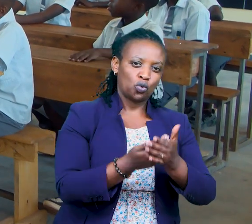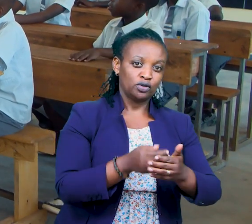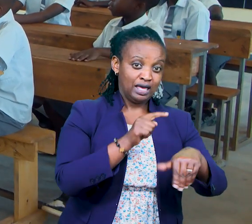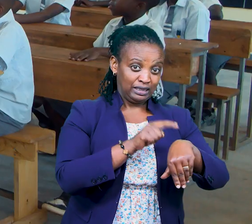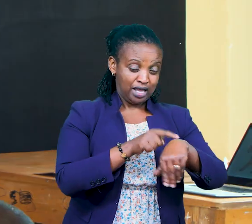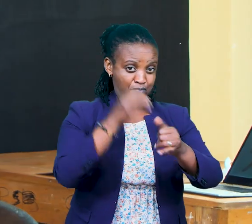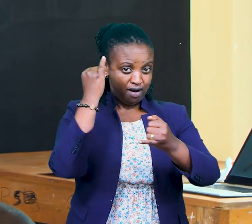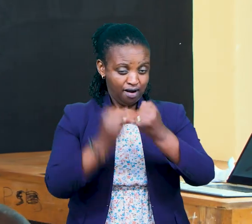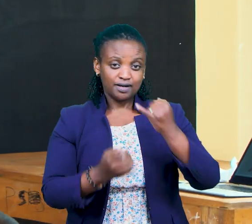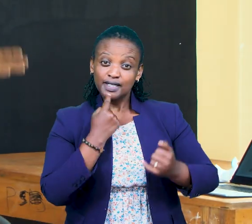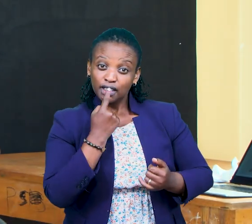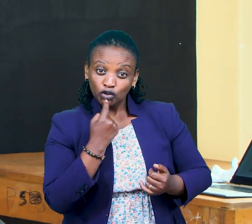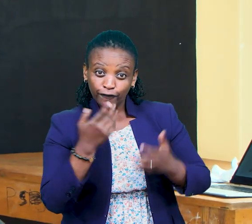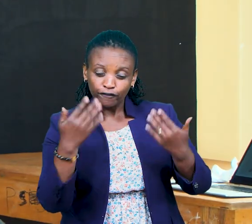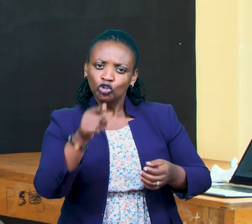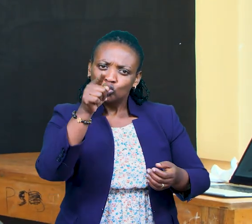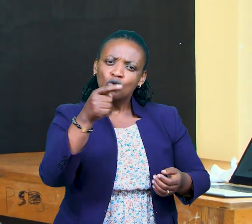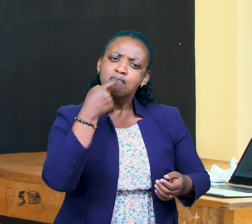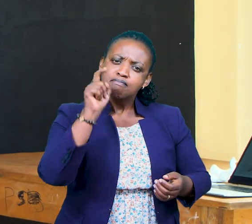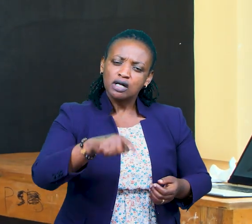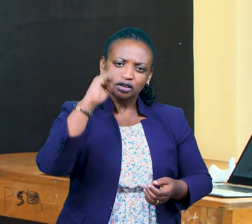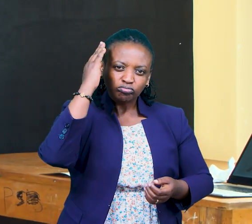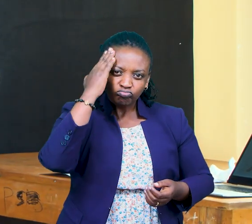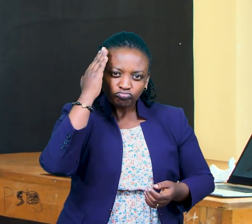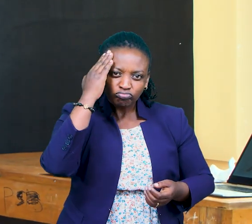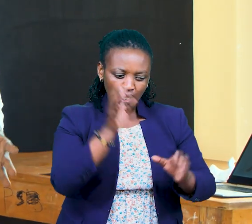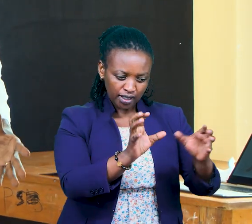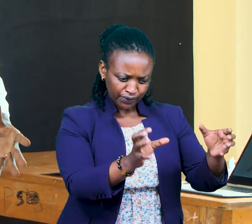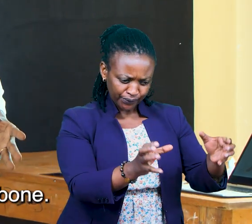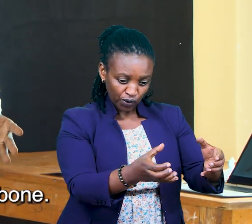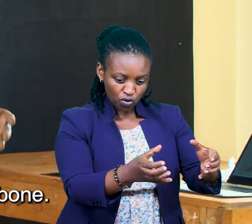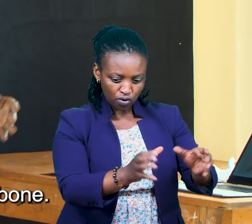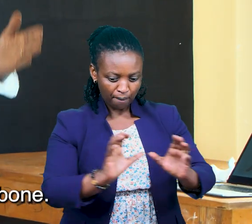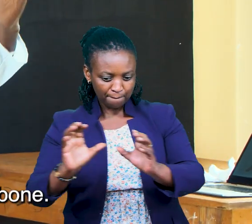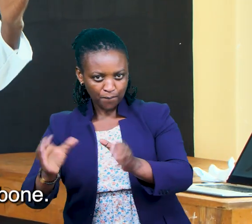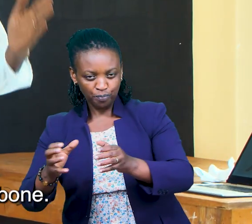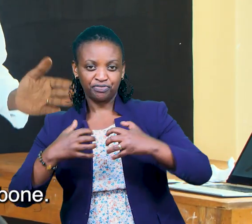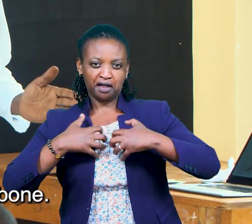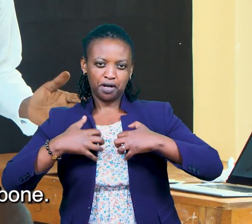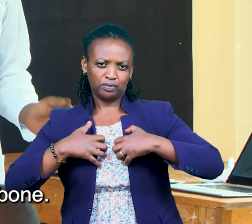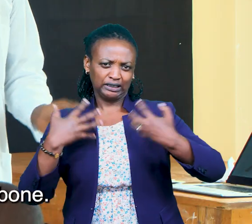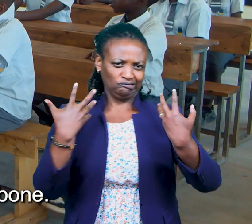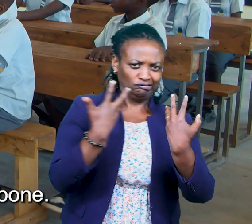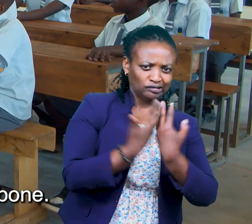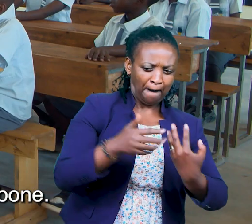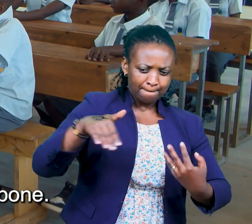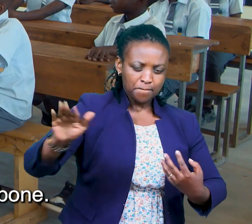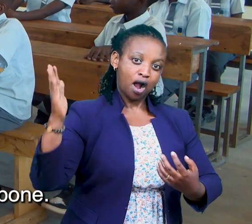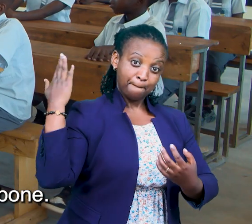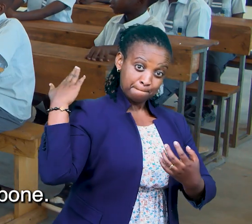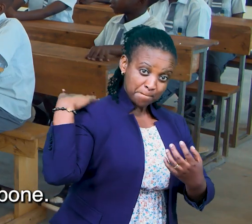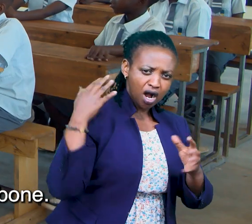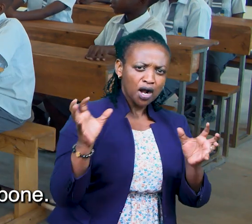Yeah, good. By the end of this lesson, you should be able to classify